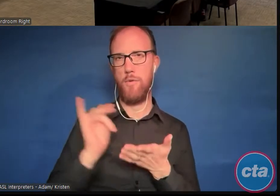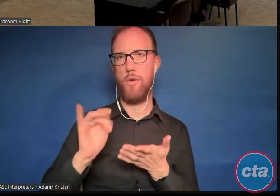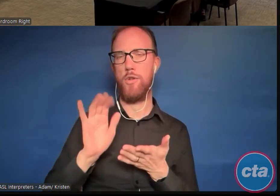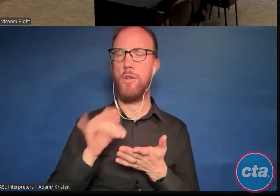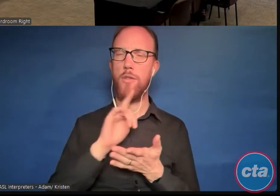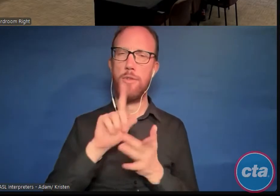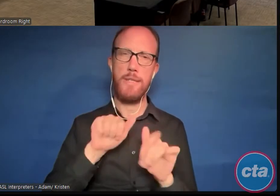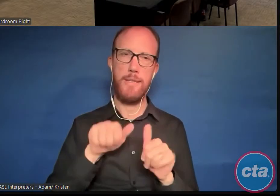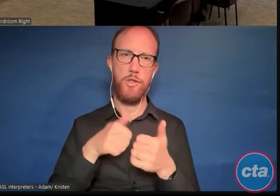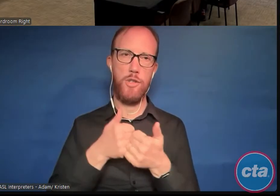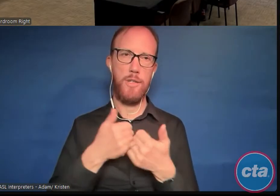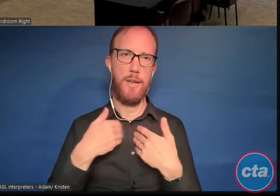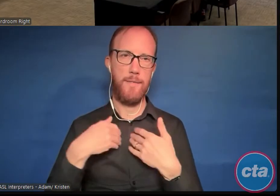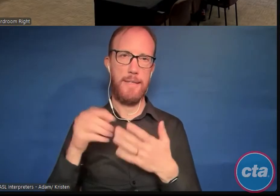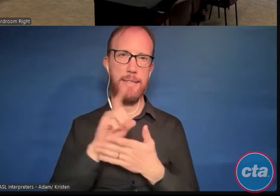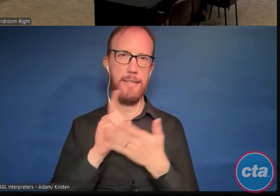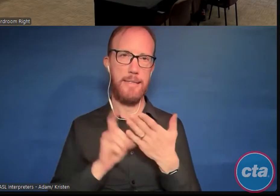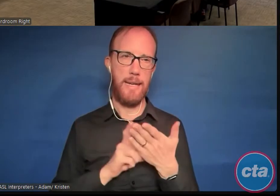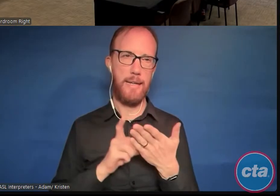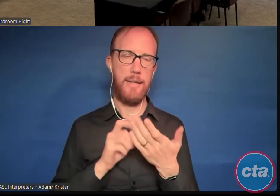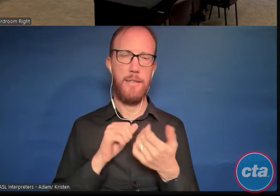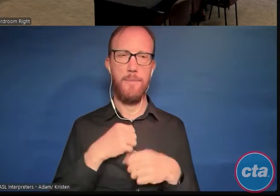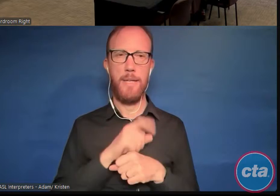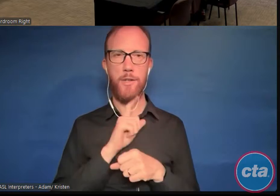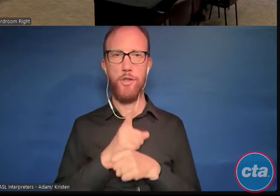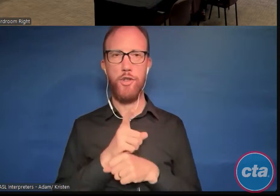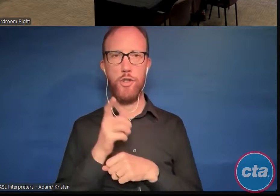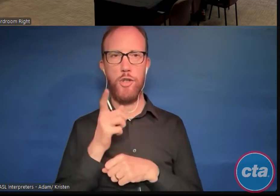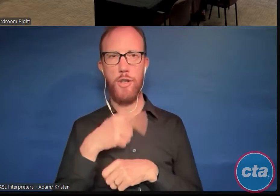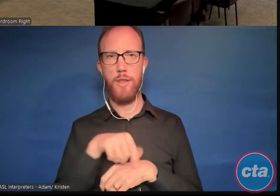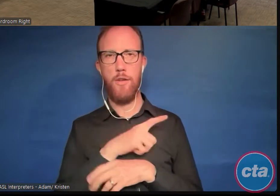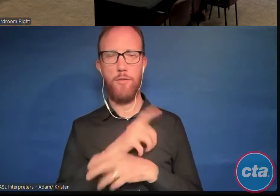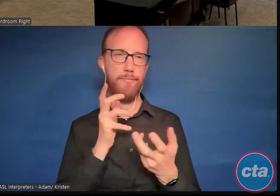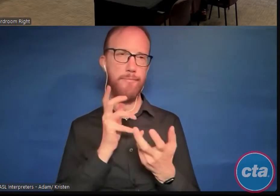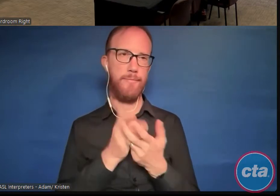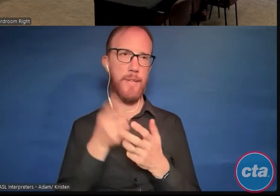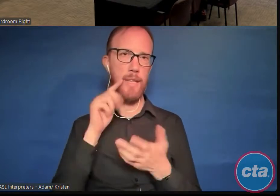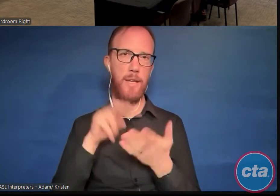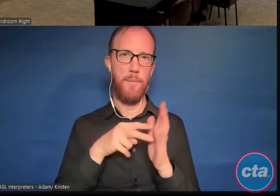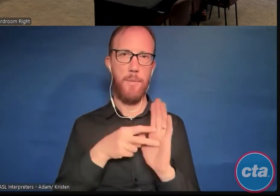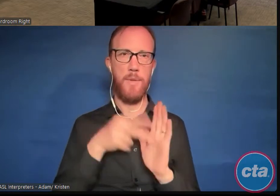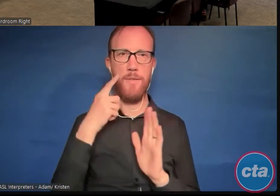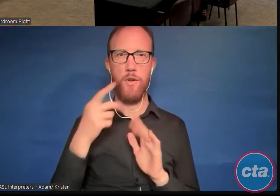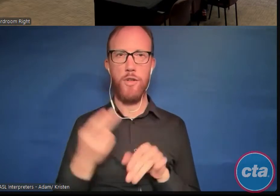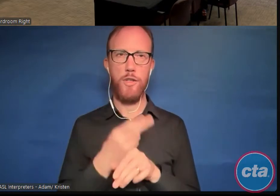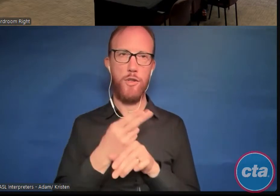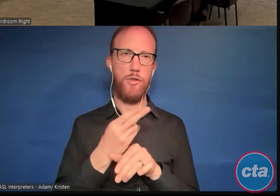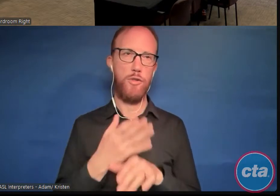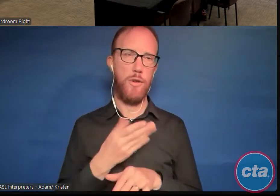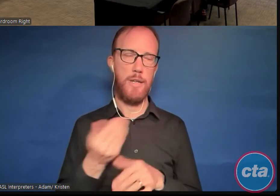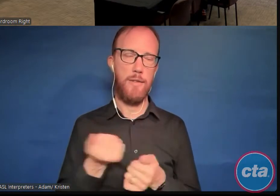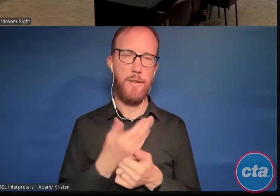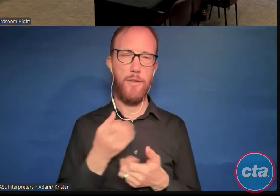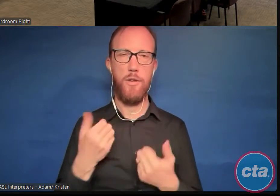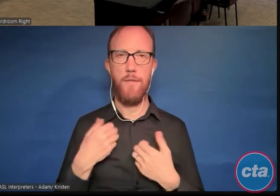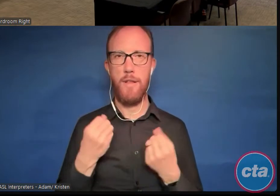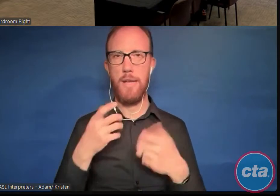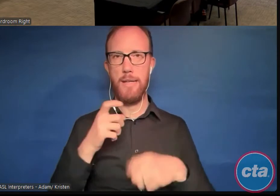at design features. It's about how we can make sure that they're meant for their intended purposes and users. And so we spend a lot of time about that.